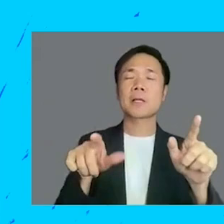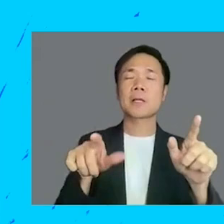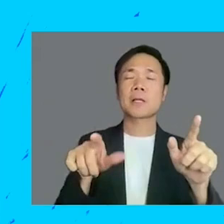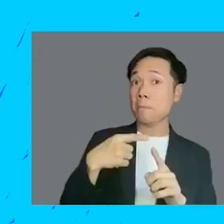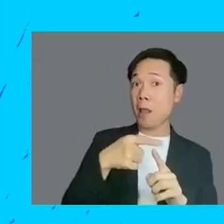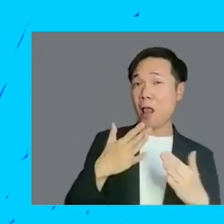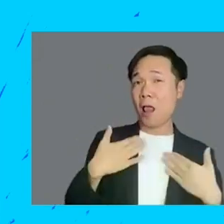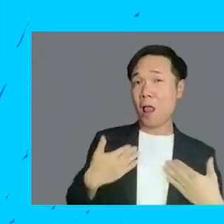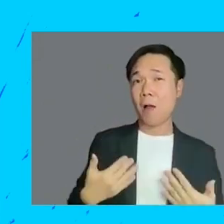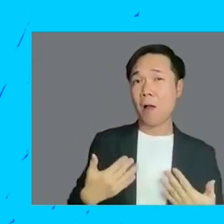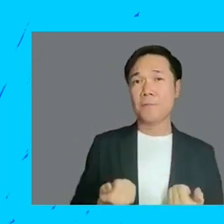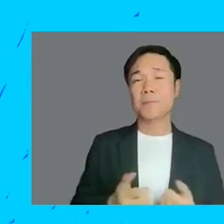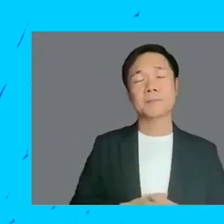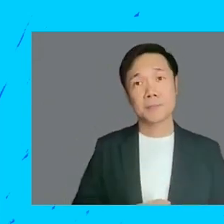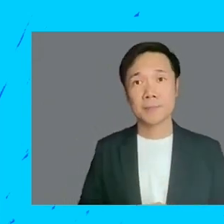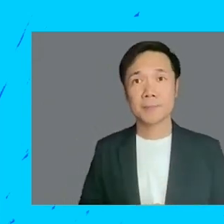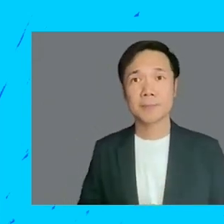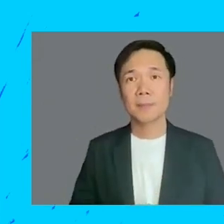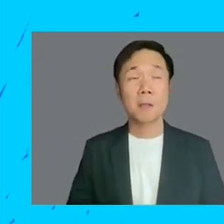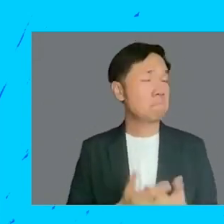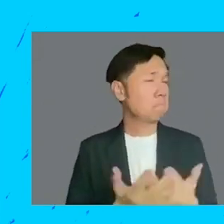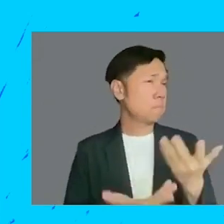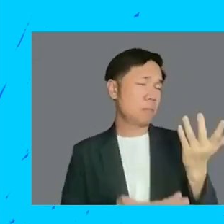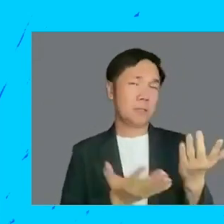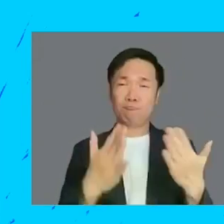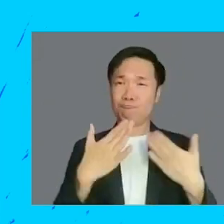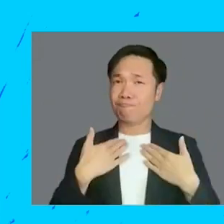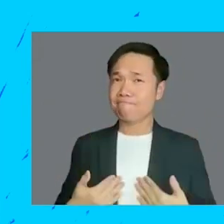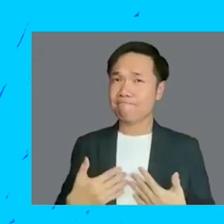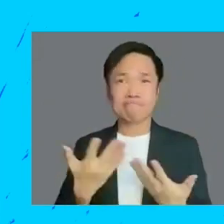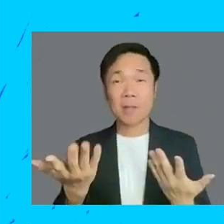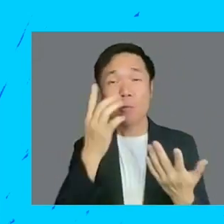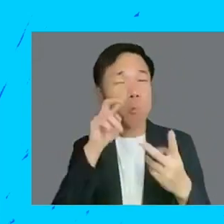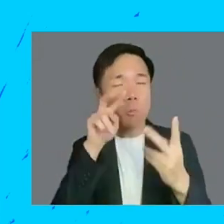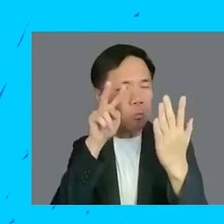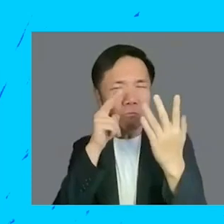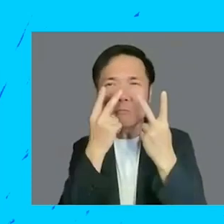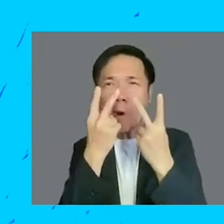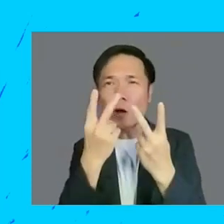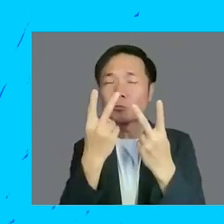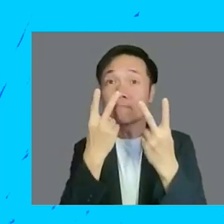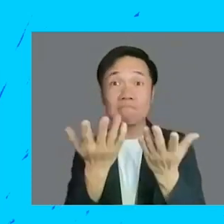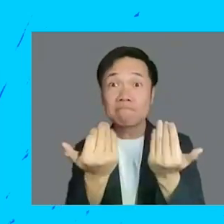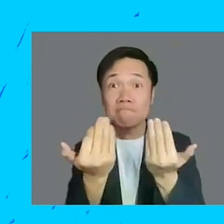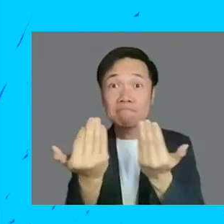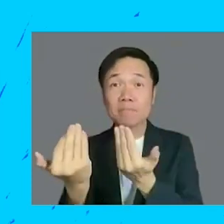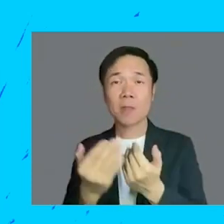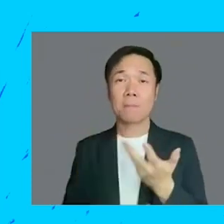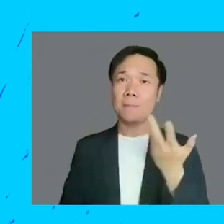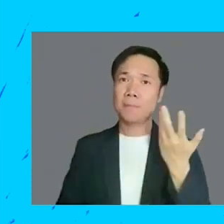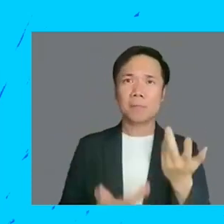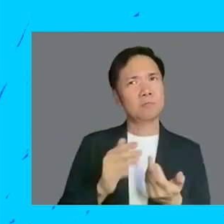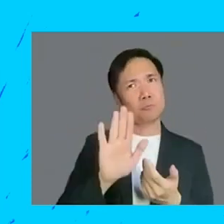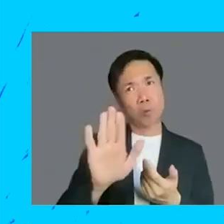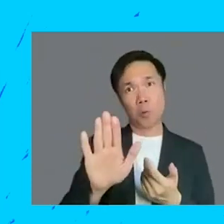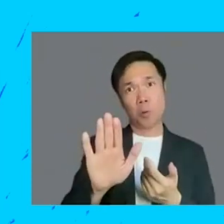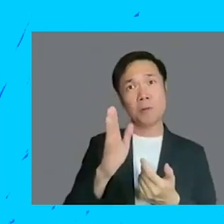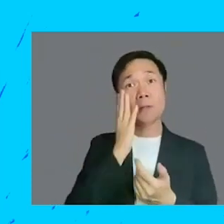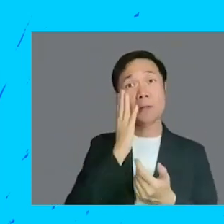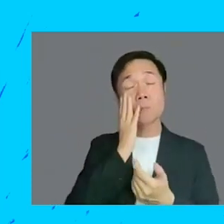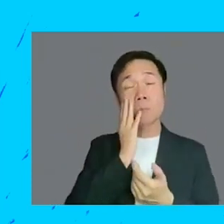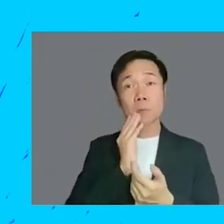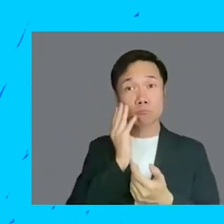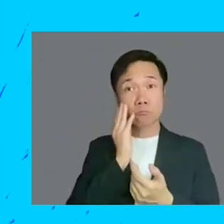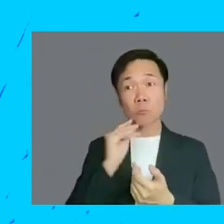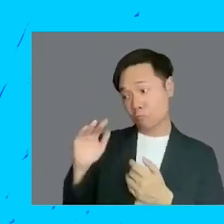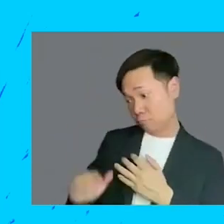free to share what you feel, what you've got from the videos, but also you might be willing to share your experience as a young person.